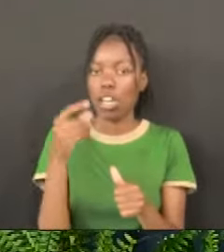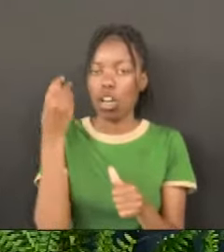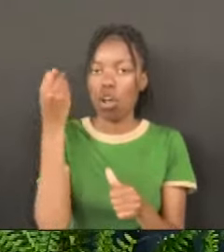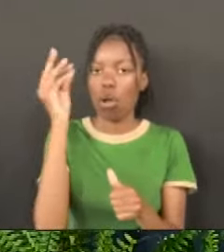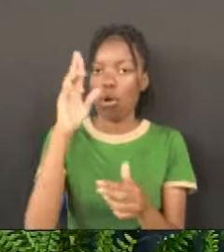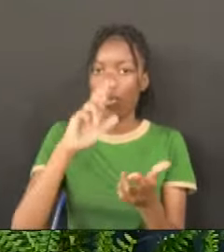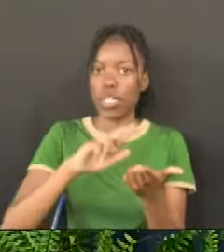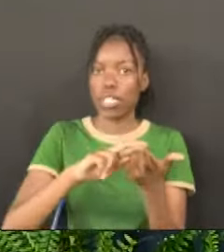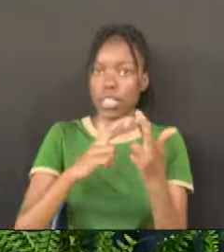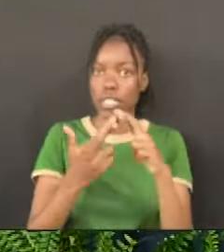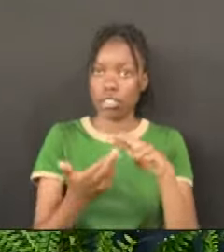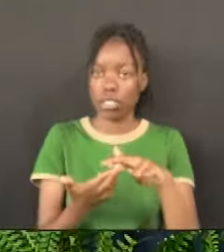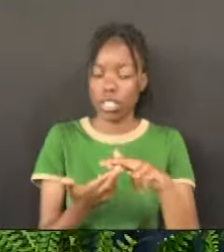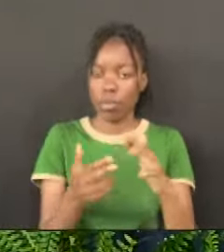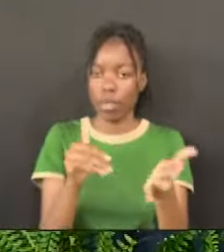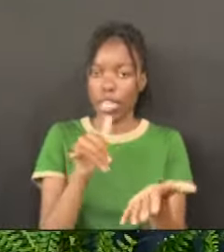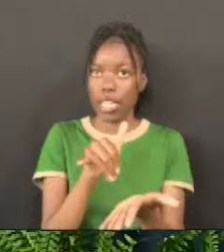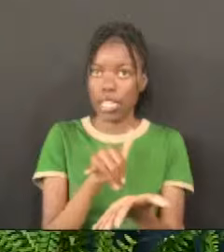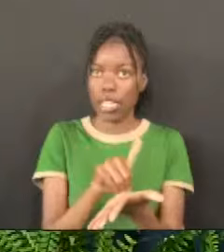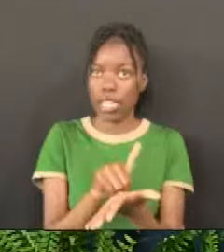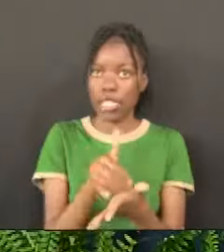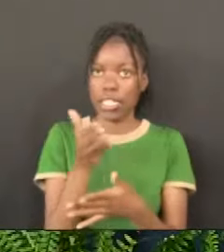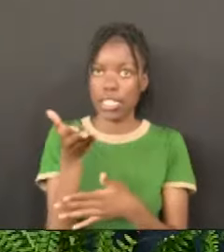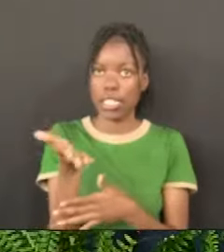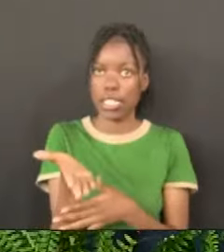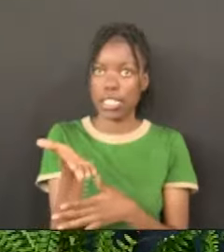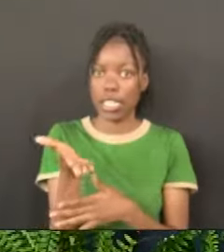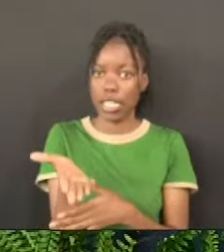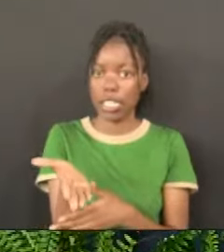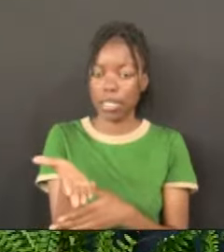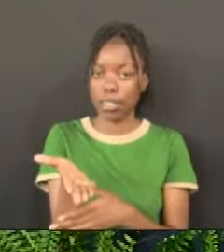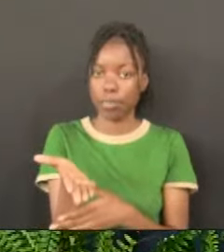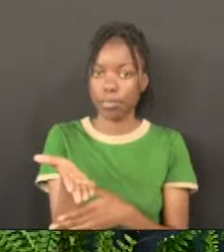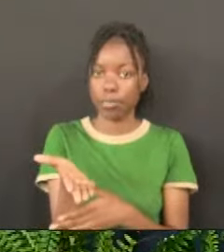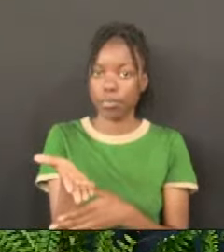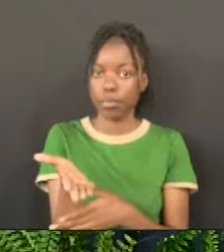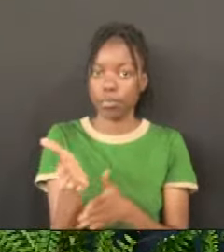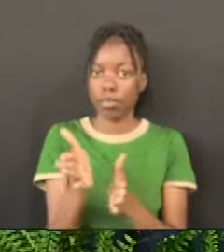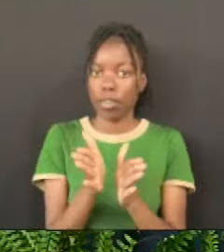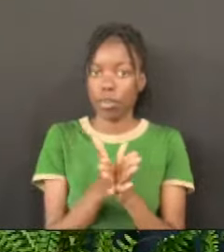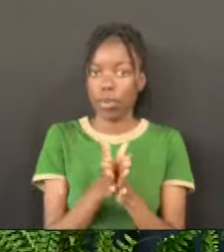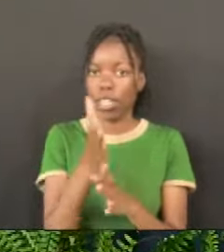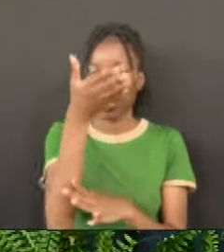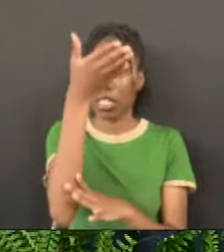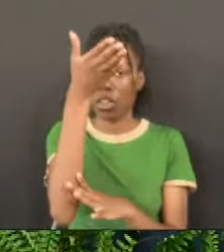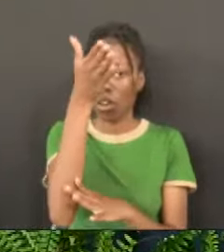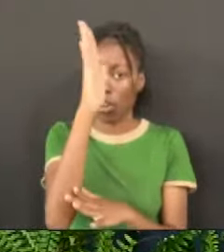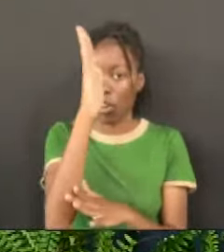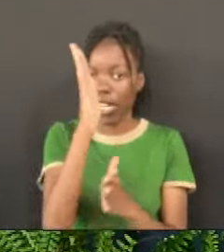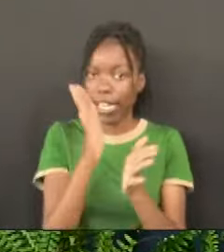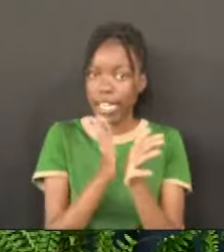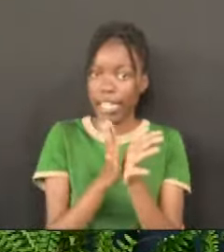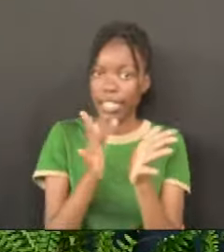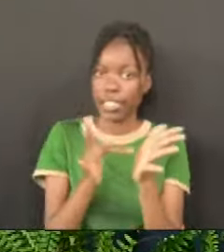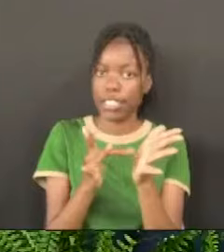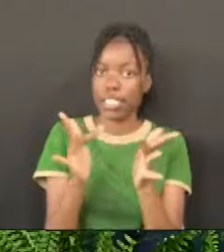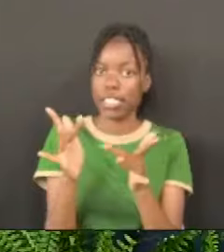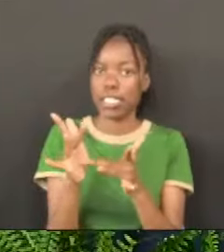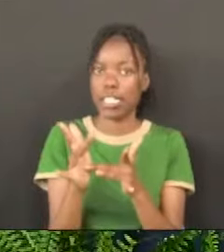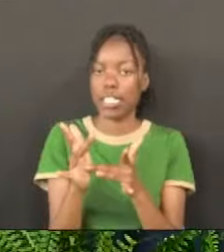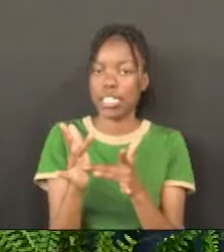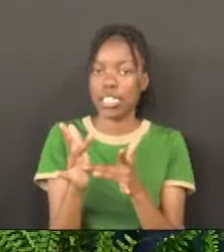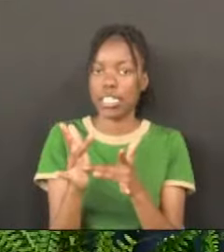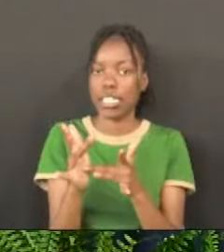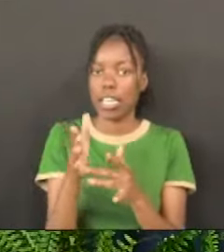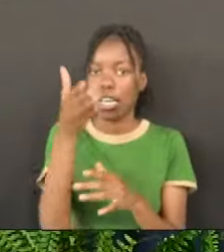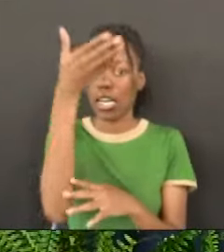relationship that is there between God and Jesus, or let me say, God the